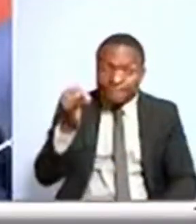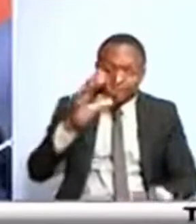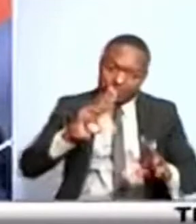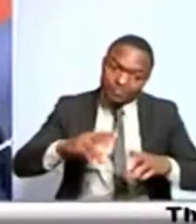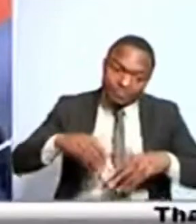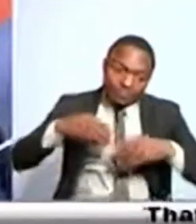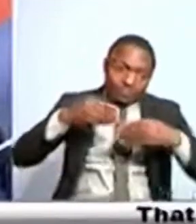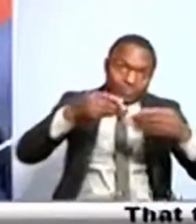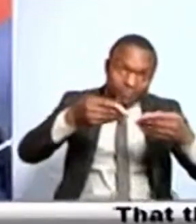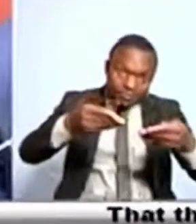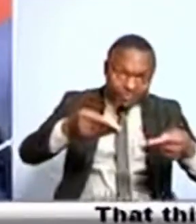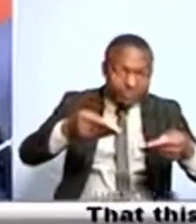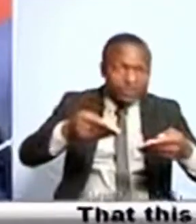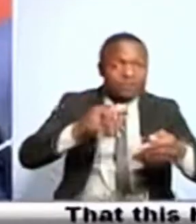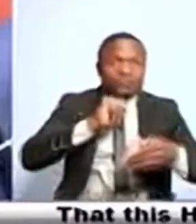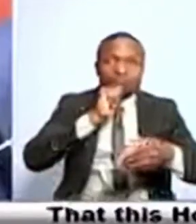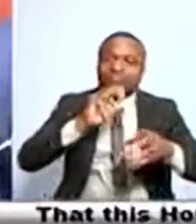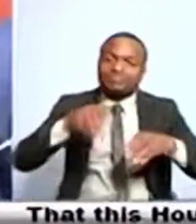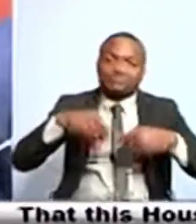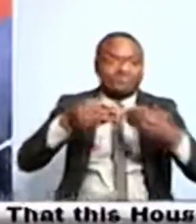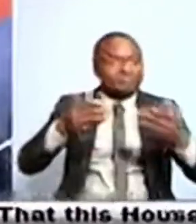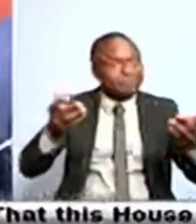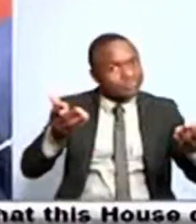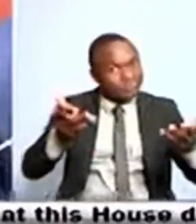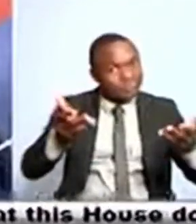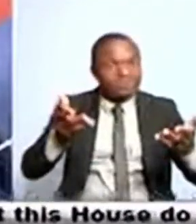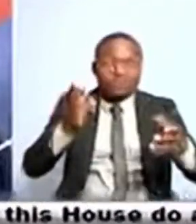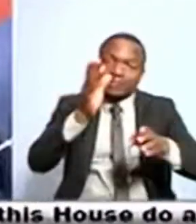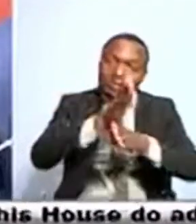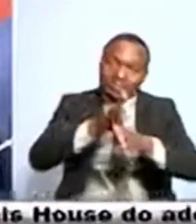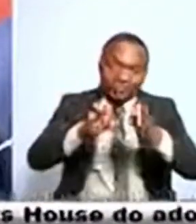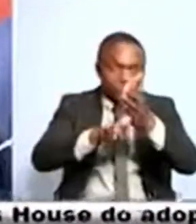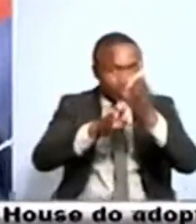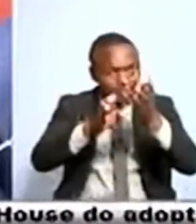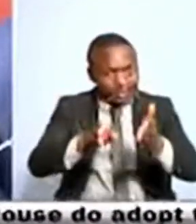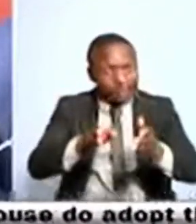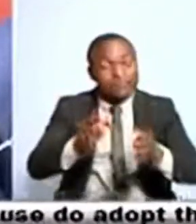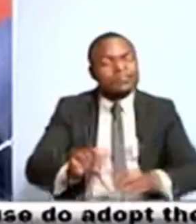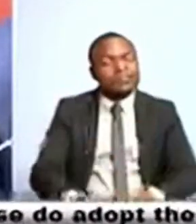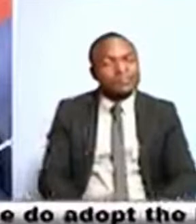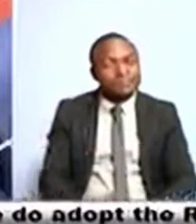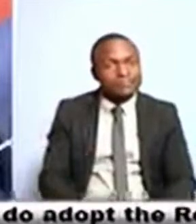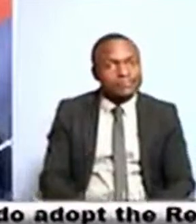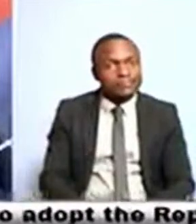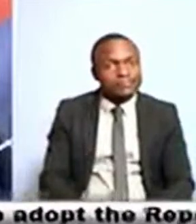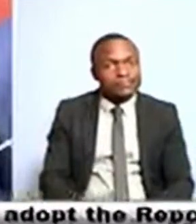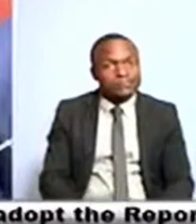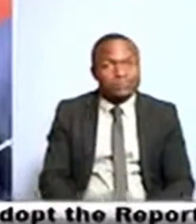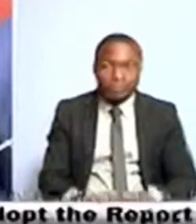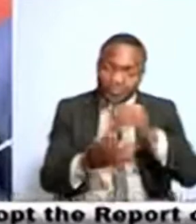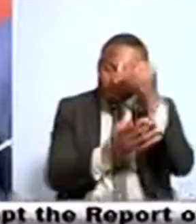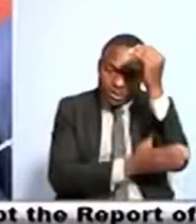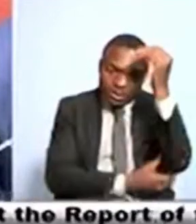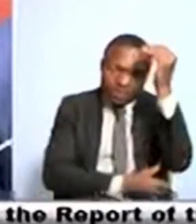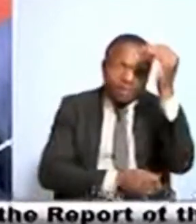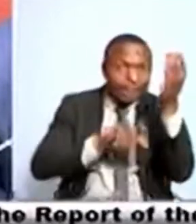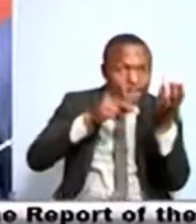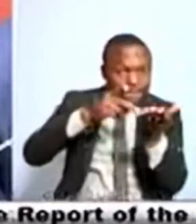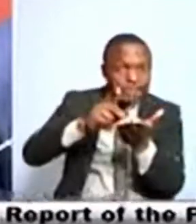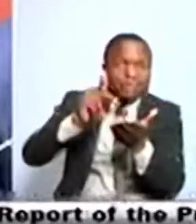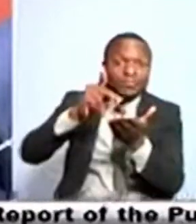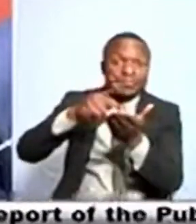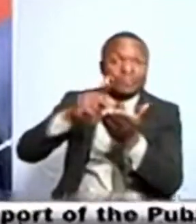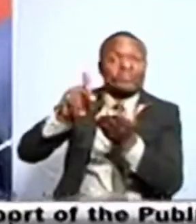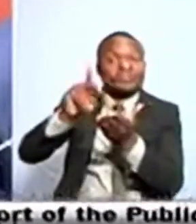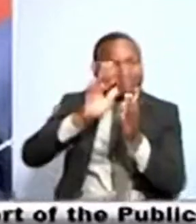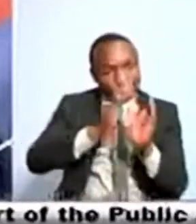deliverables which have not been delivered by the contractor, and also poor payment schedules.